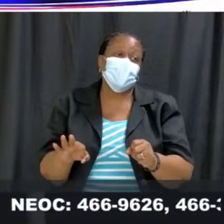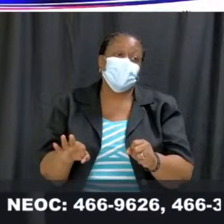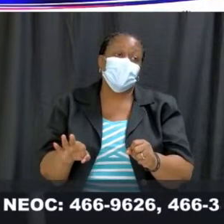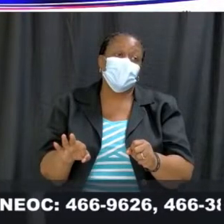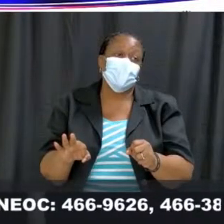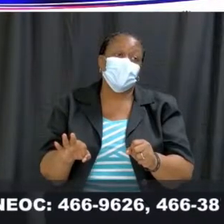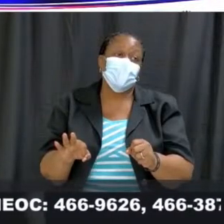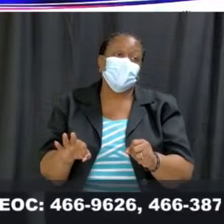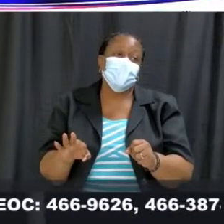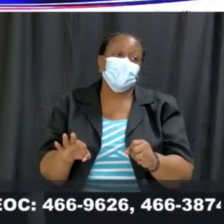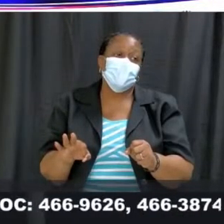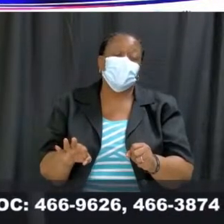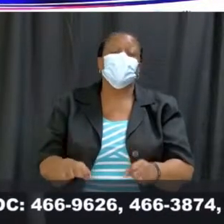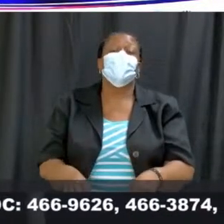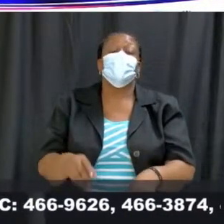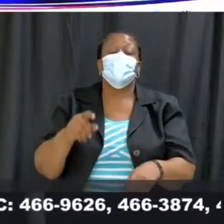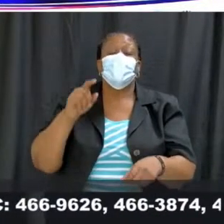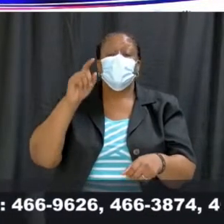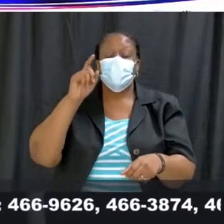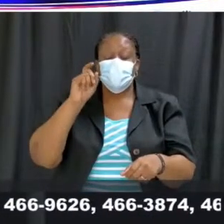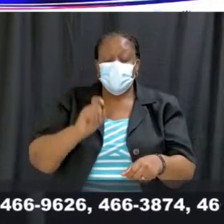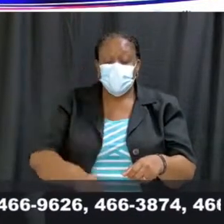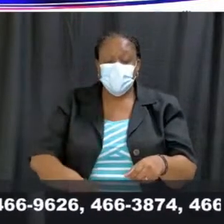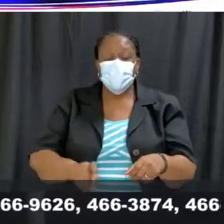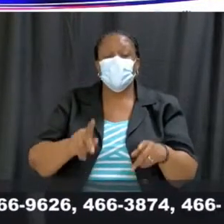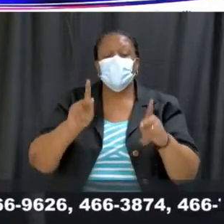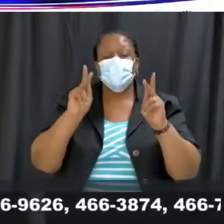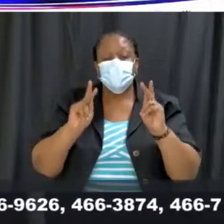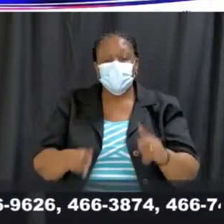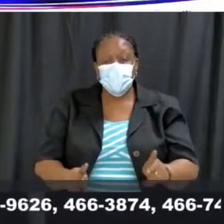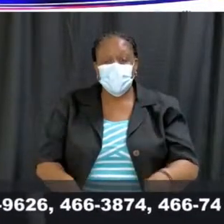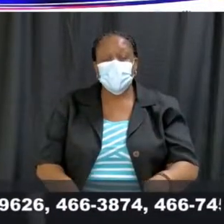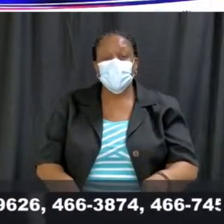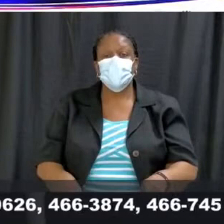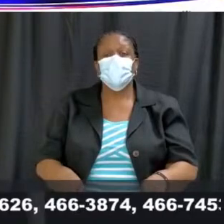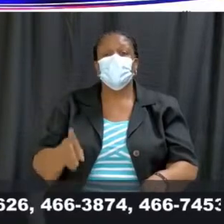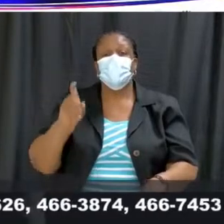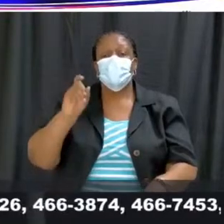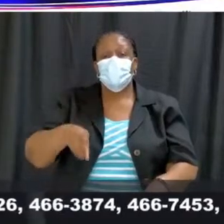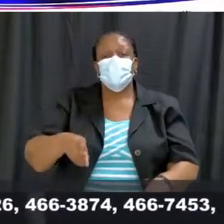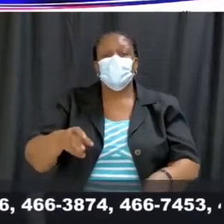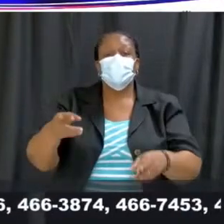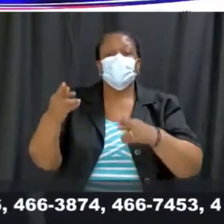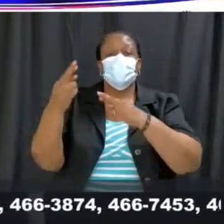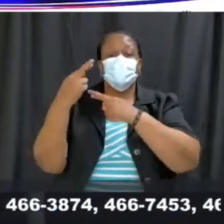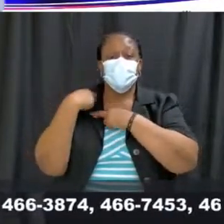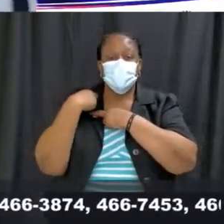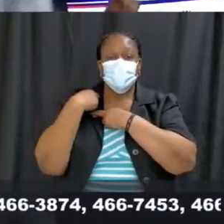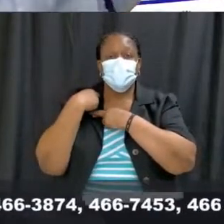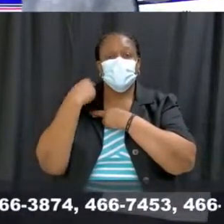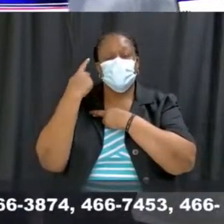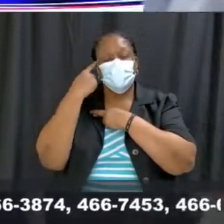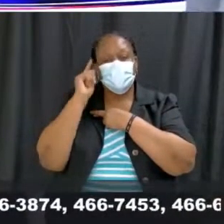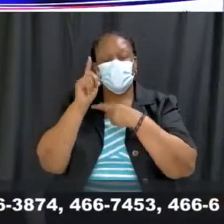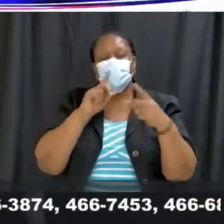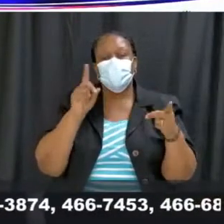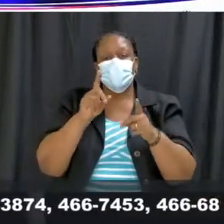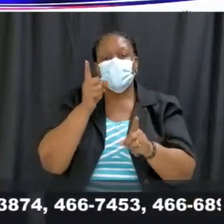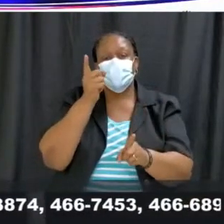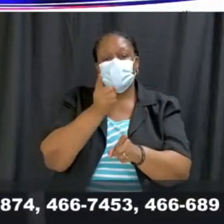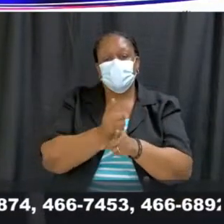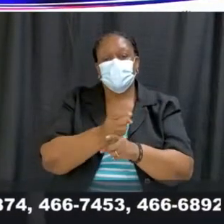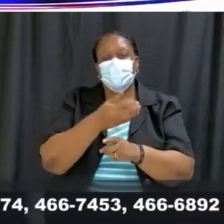briefing today, it all boils down to personal responsibility. Thank you.